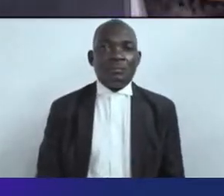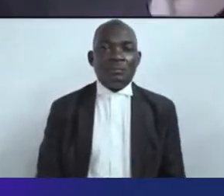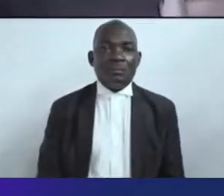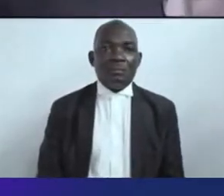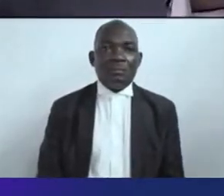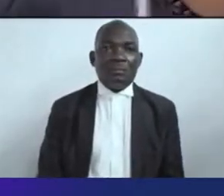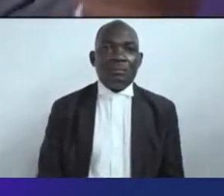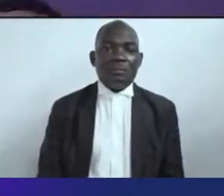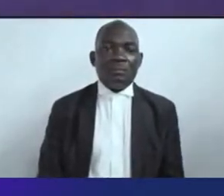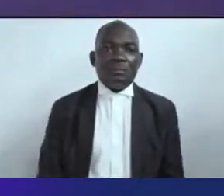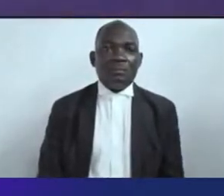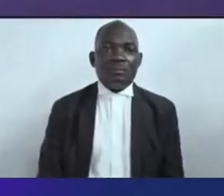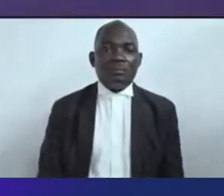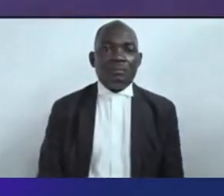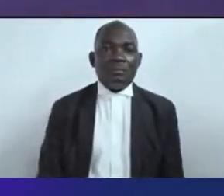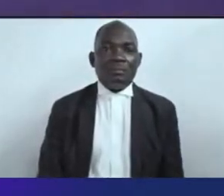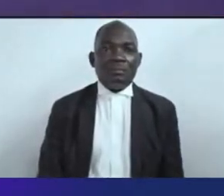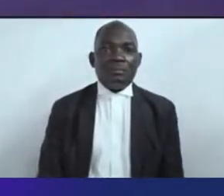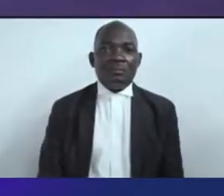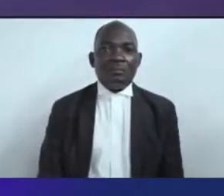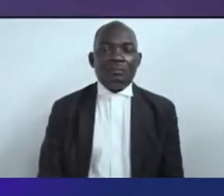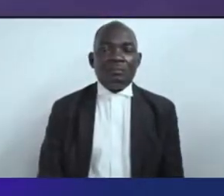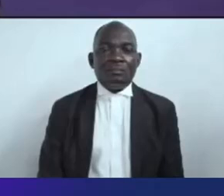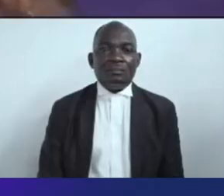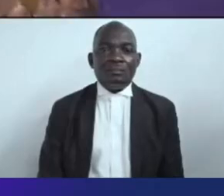This is the one ounce.